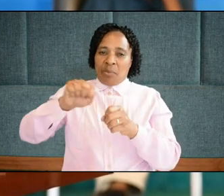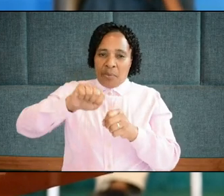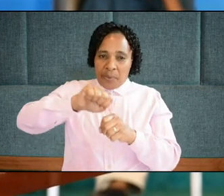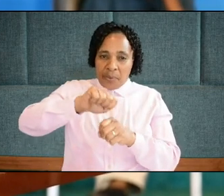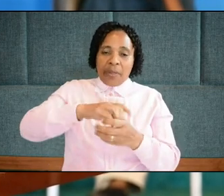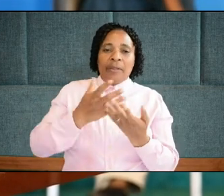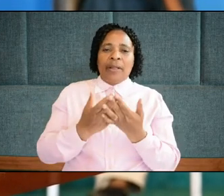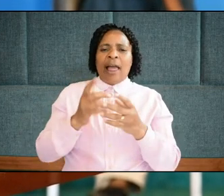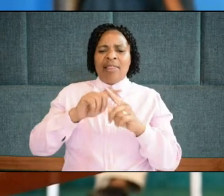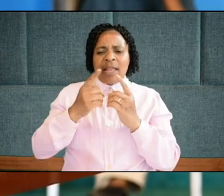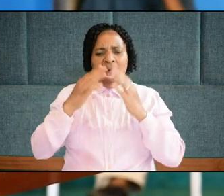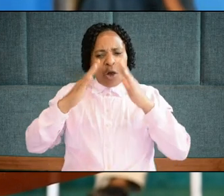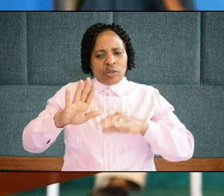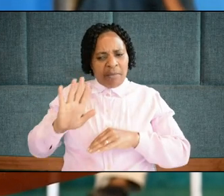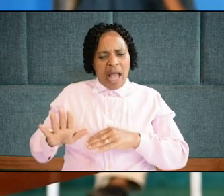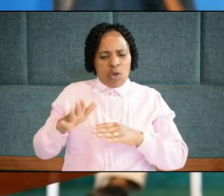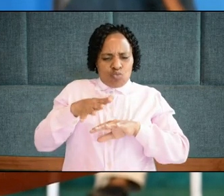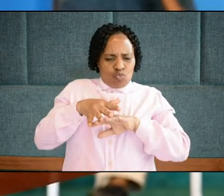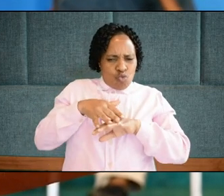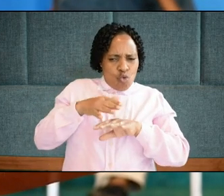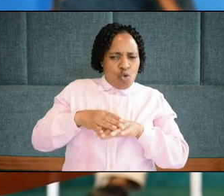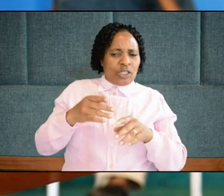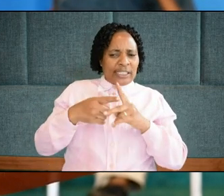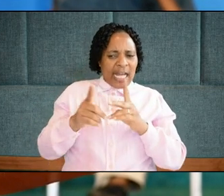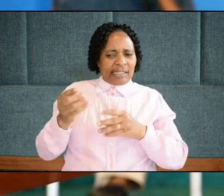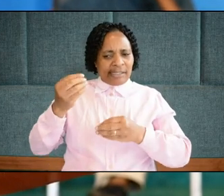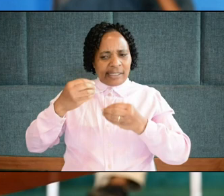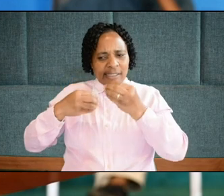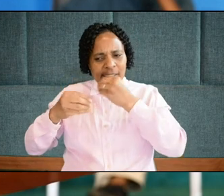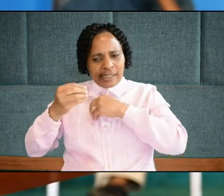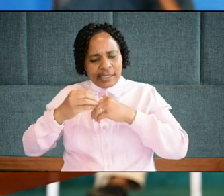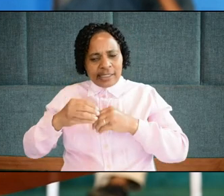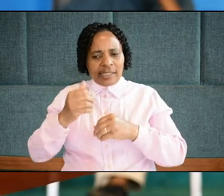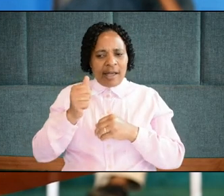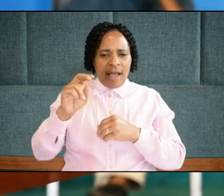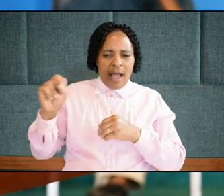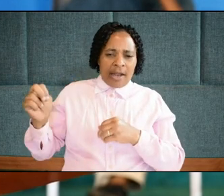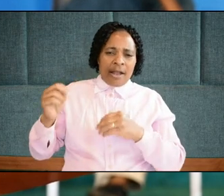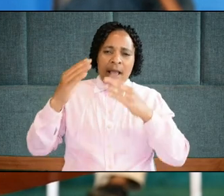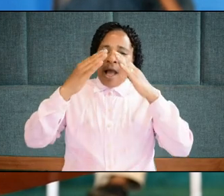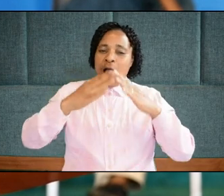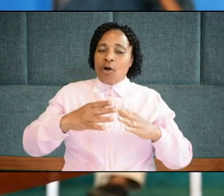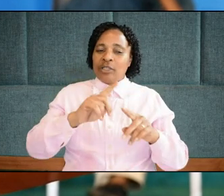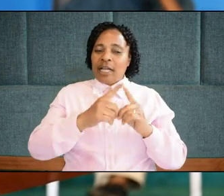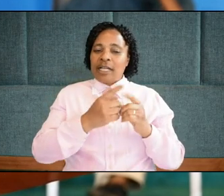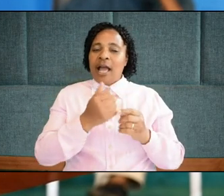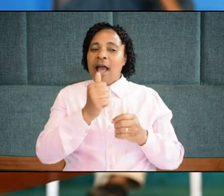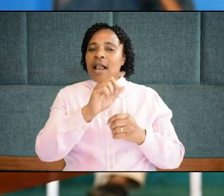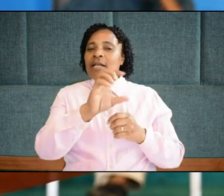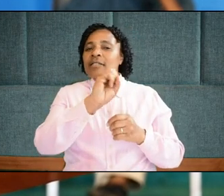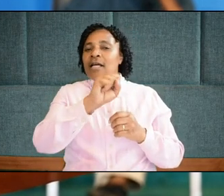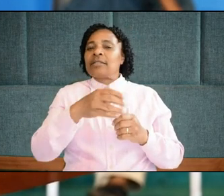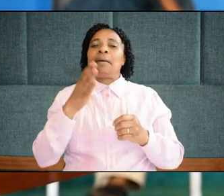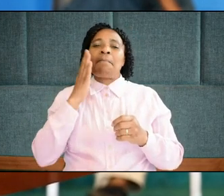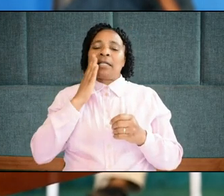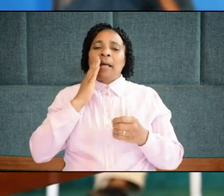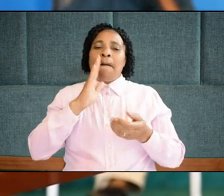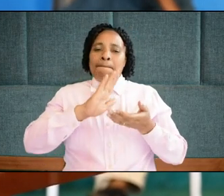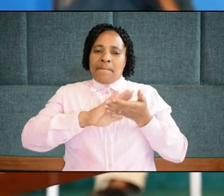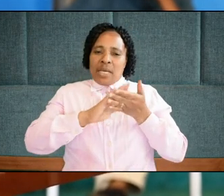food at Anna's house, so slowly, she also started eating at Anna's house, and Alexa's mother and Anna's mother became